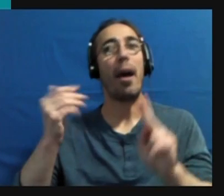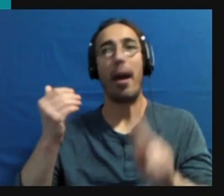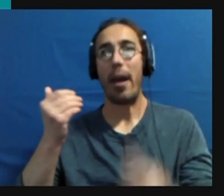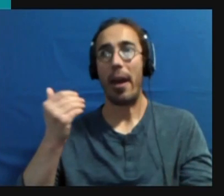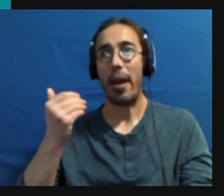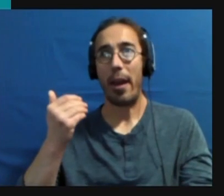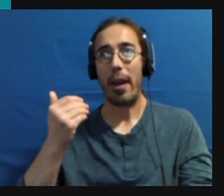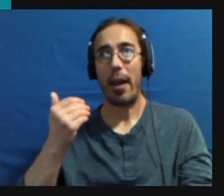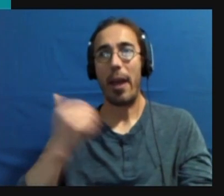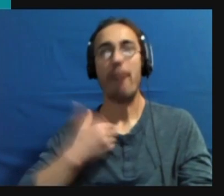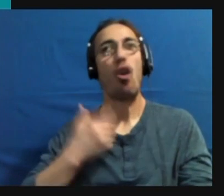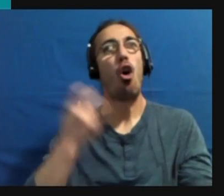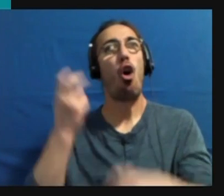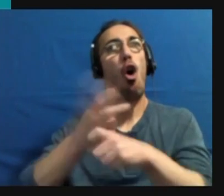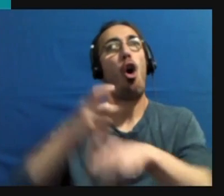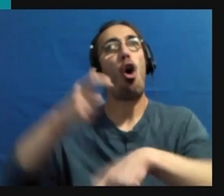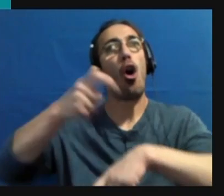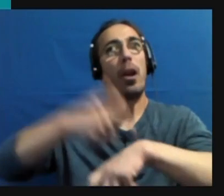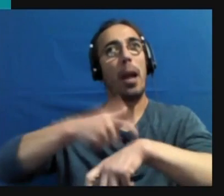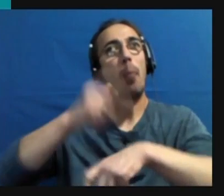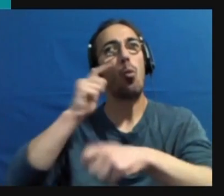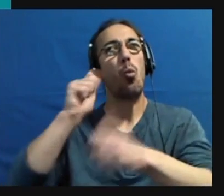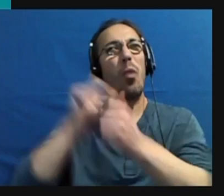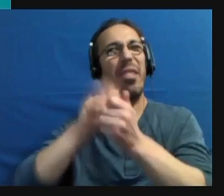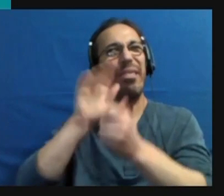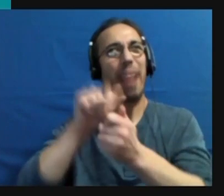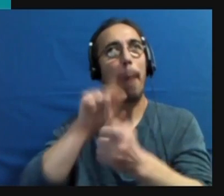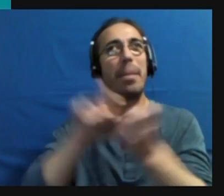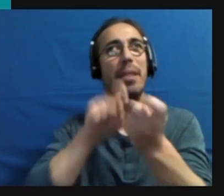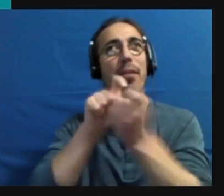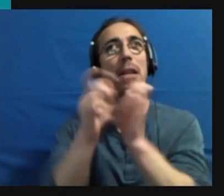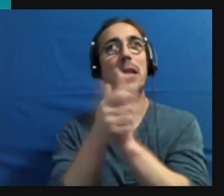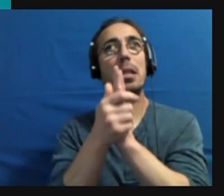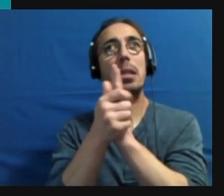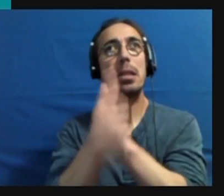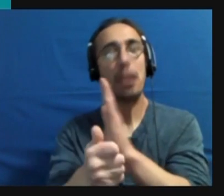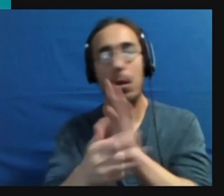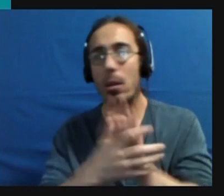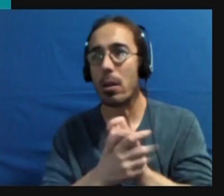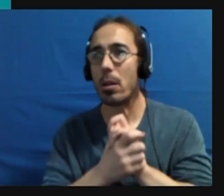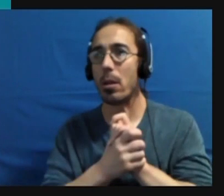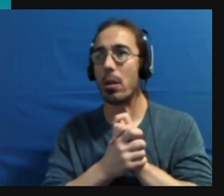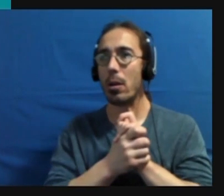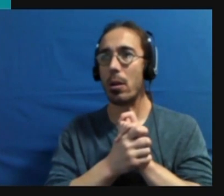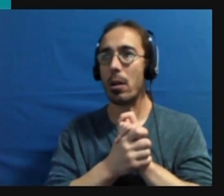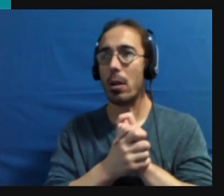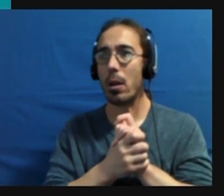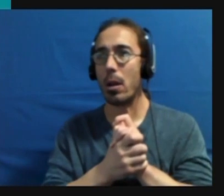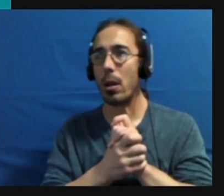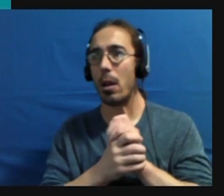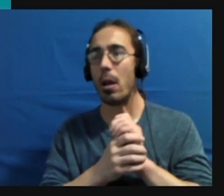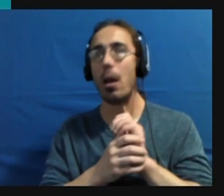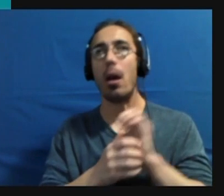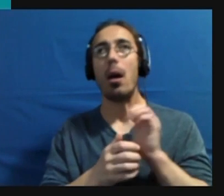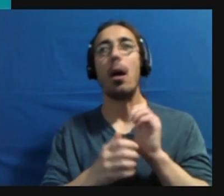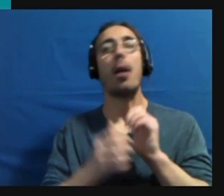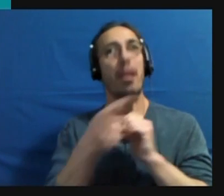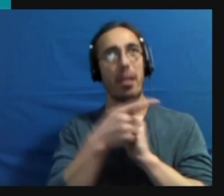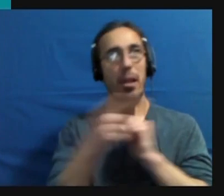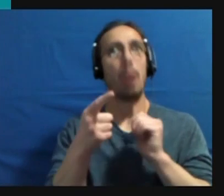a harder time with that particular skill. Actually, the skills that we know that autistic people are have the most difficulty